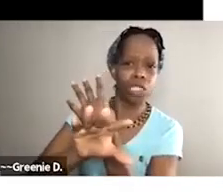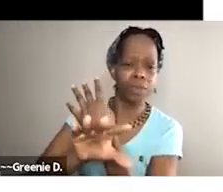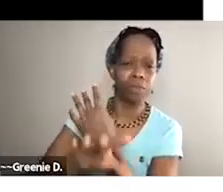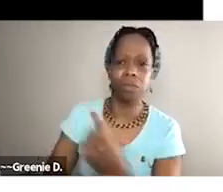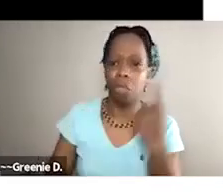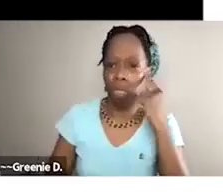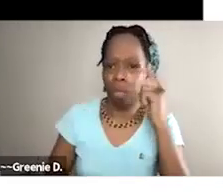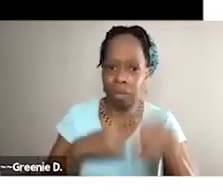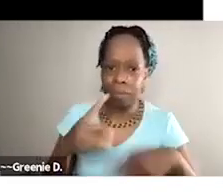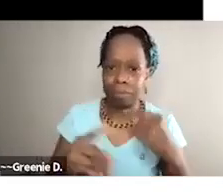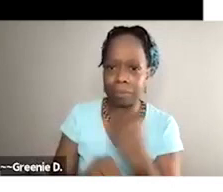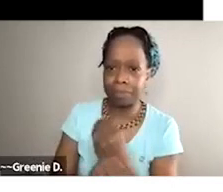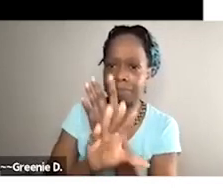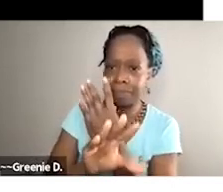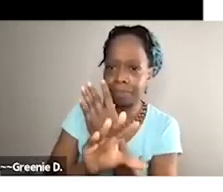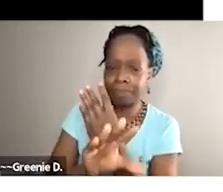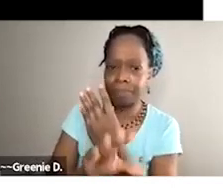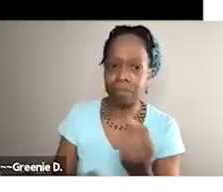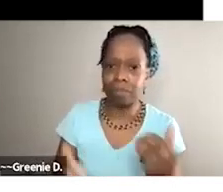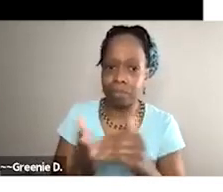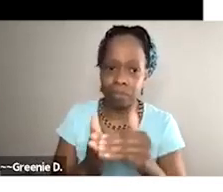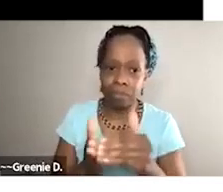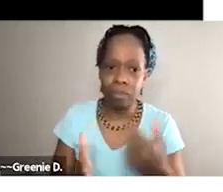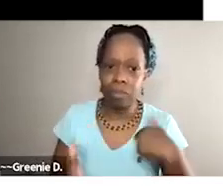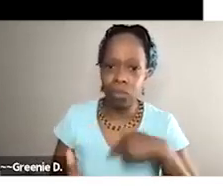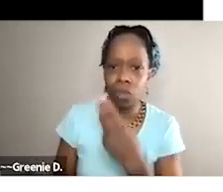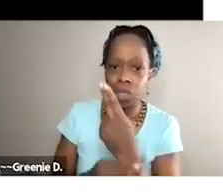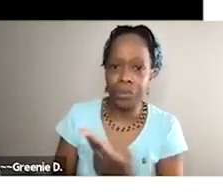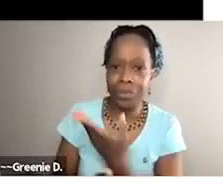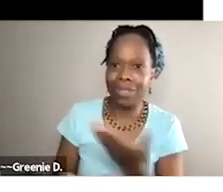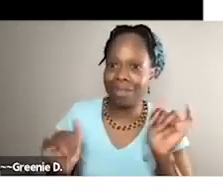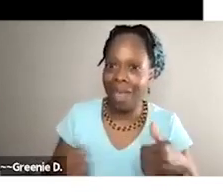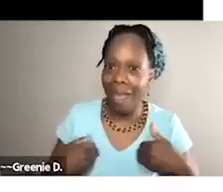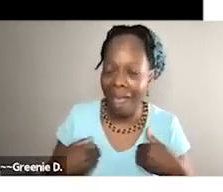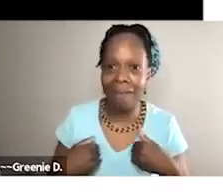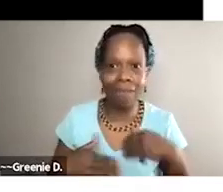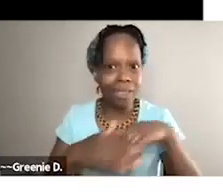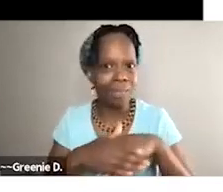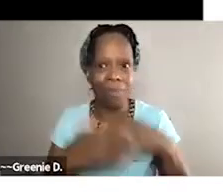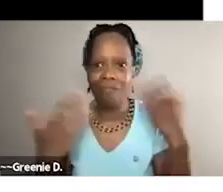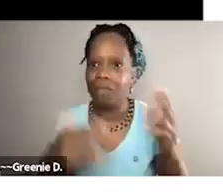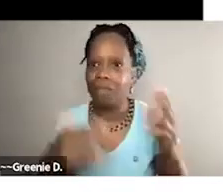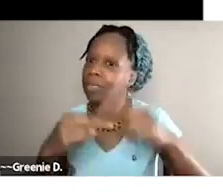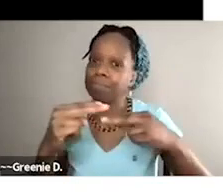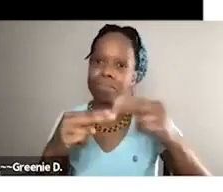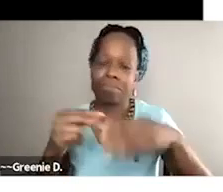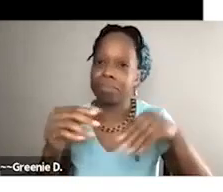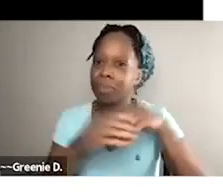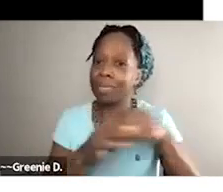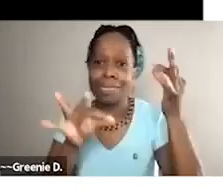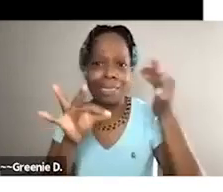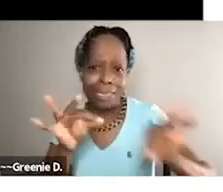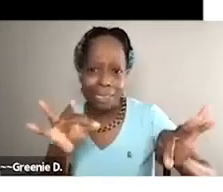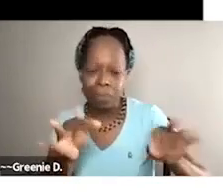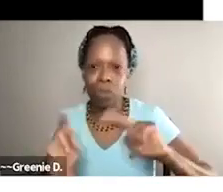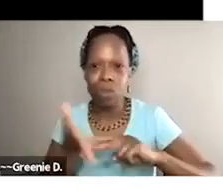virtual pieces, a lot of the things that we use actually have accessibility built in. And so it's thinking about, well, am I just